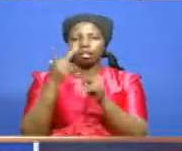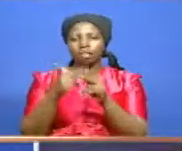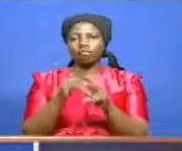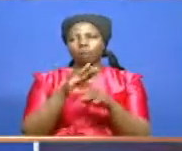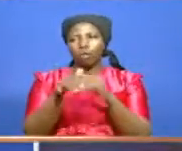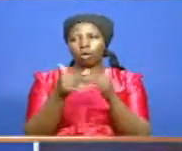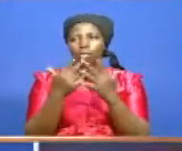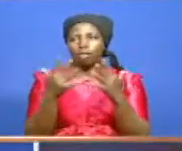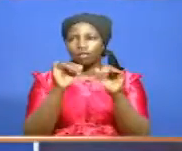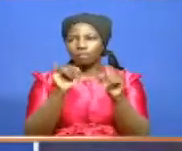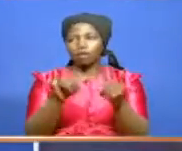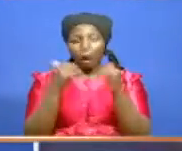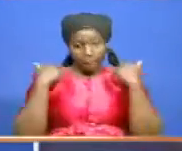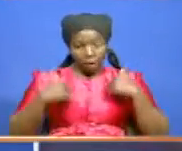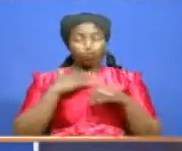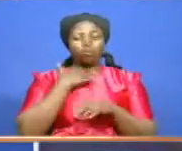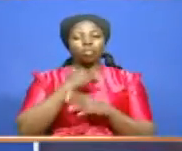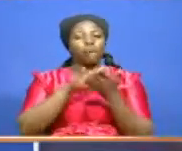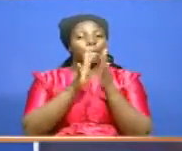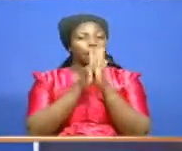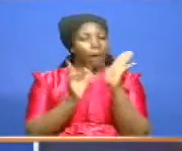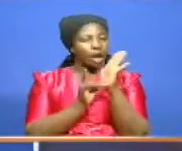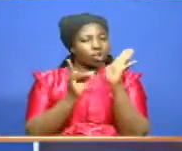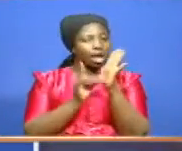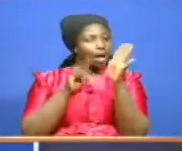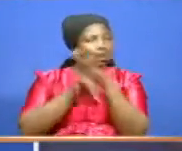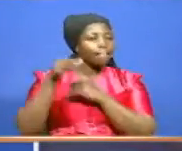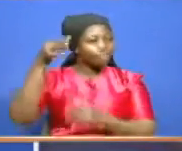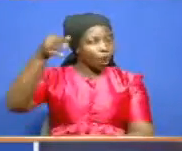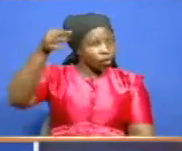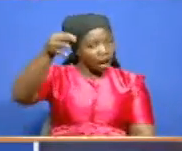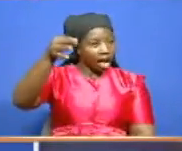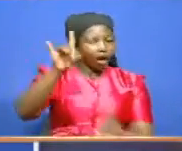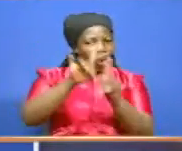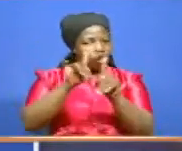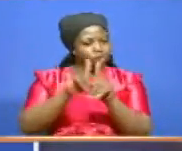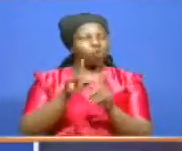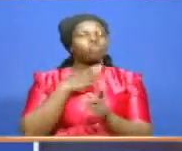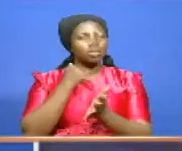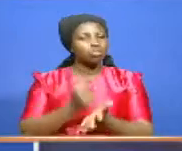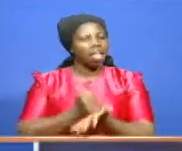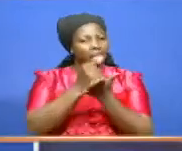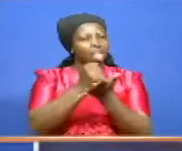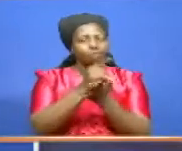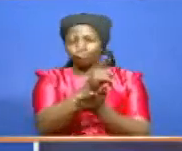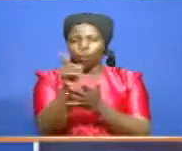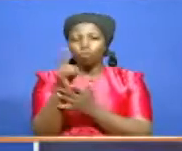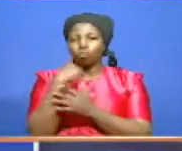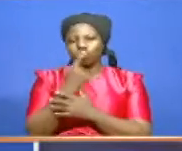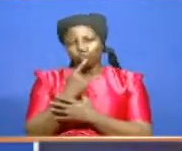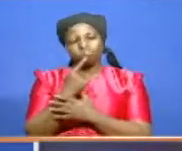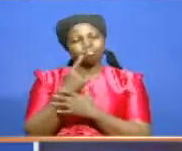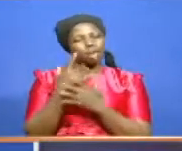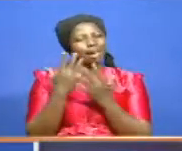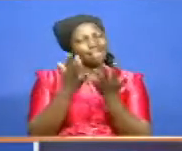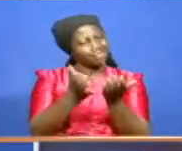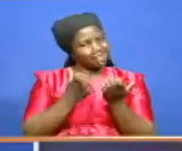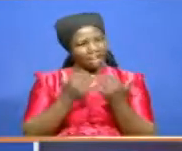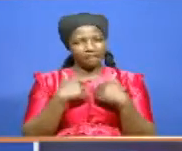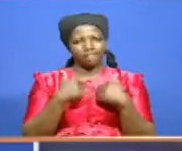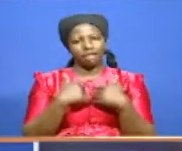I want to be a doctor in future. And I want to help those who are in need. Okay, study